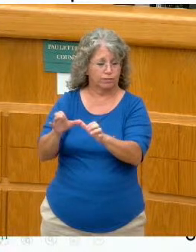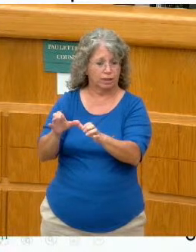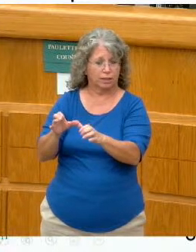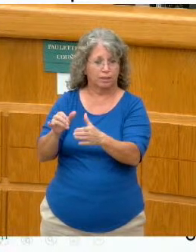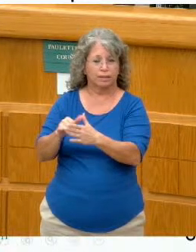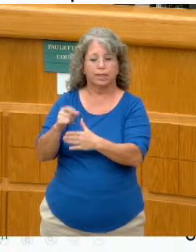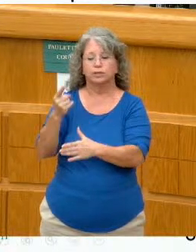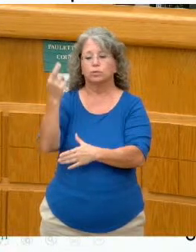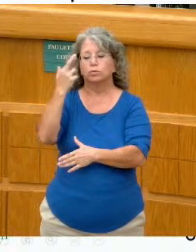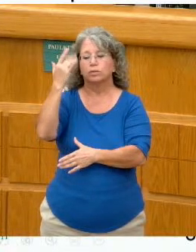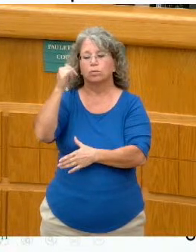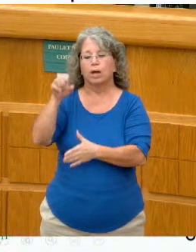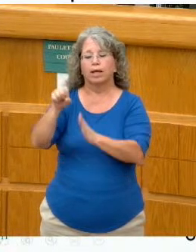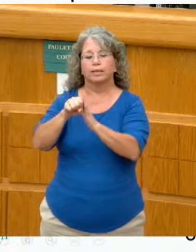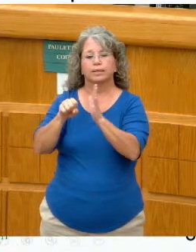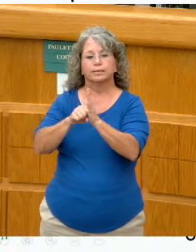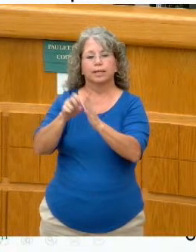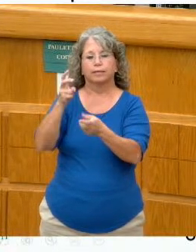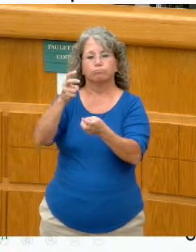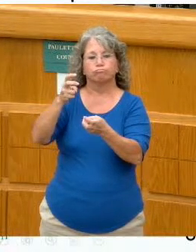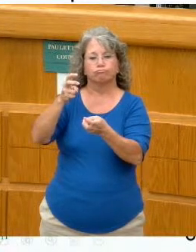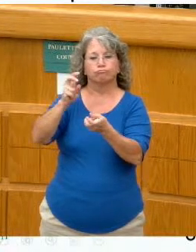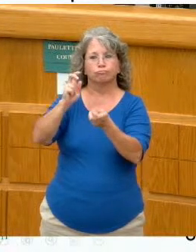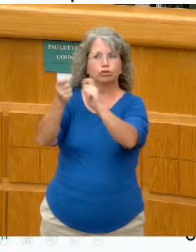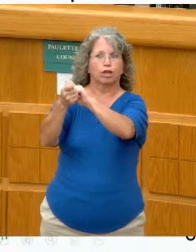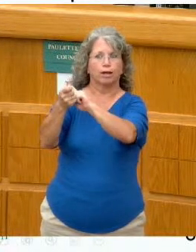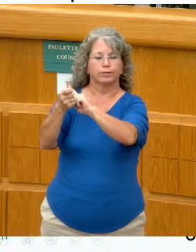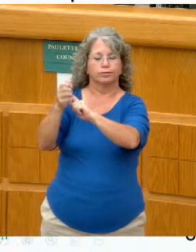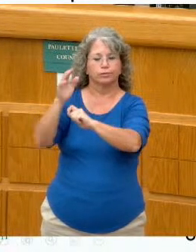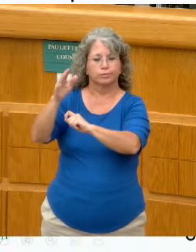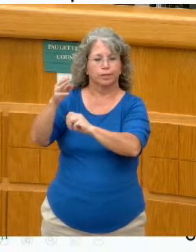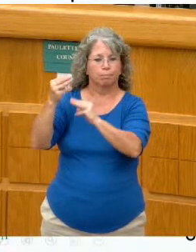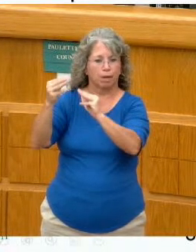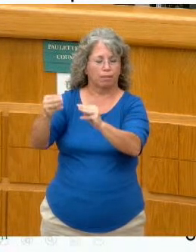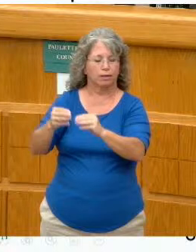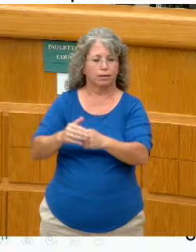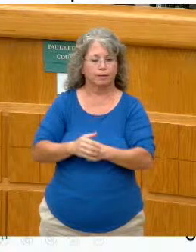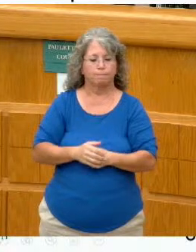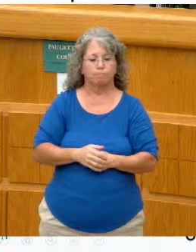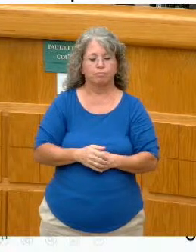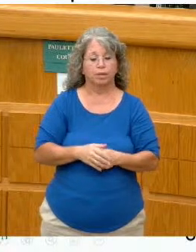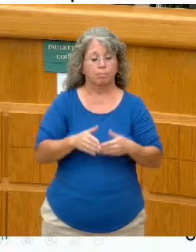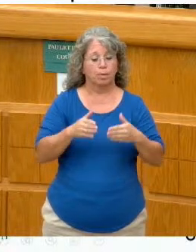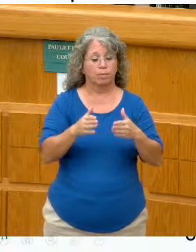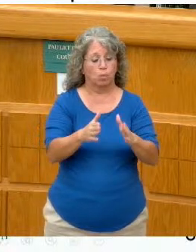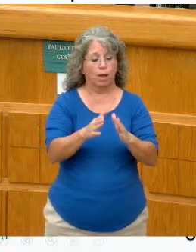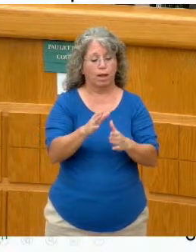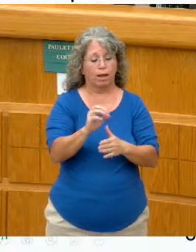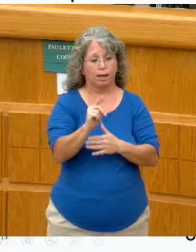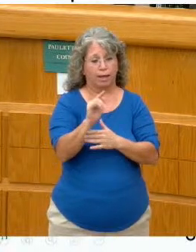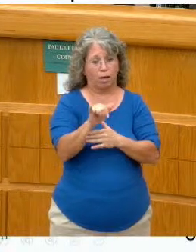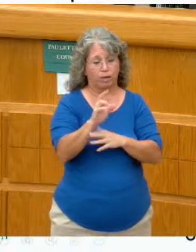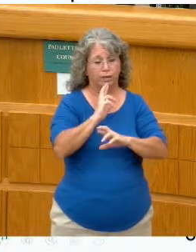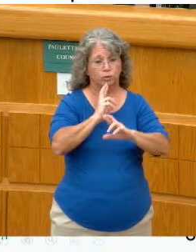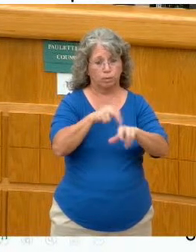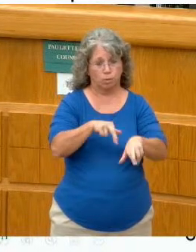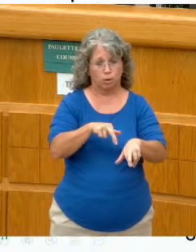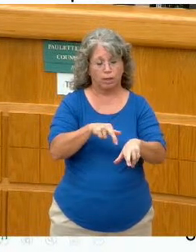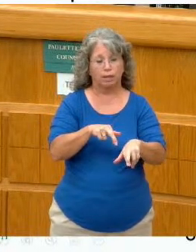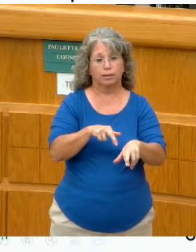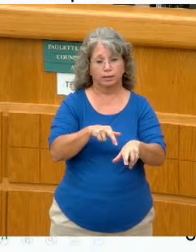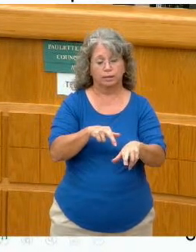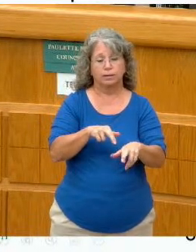transitioned to this new methodology, but also the way that the county is reporting the cases now, these also